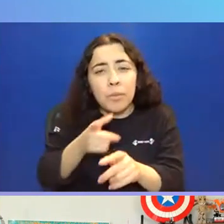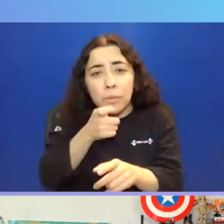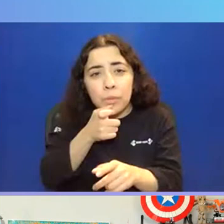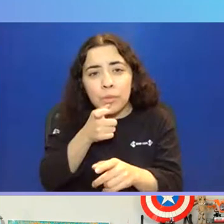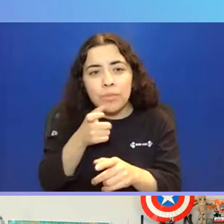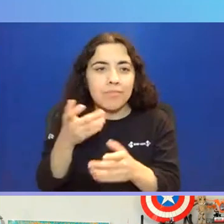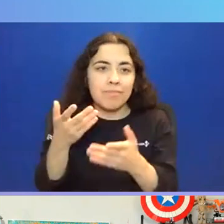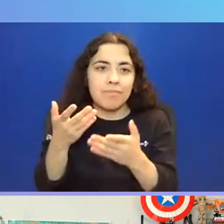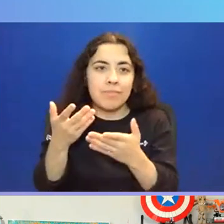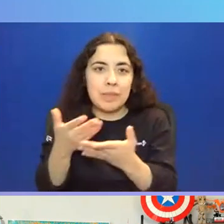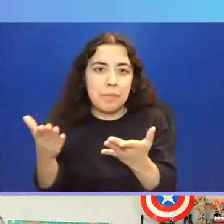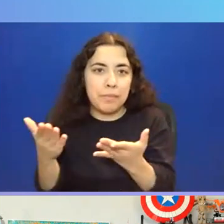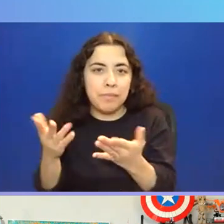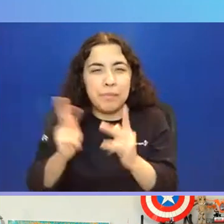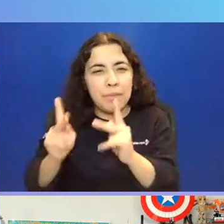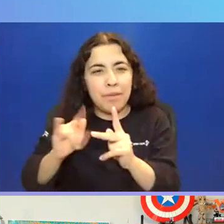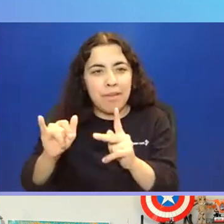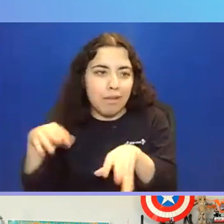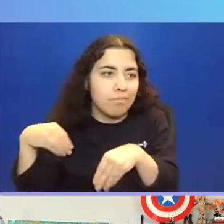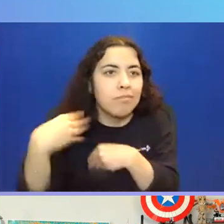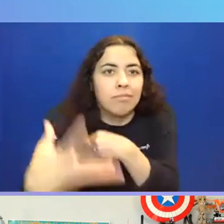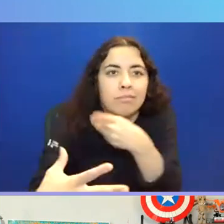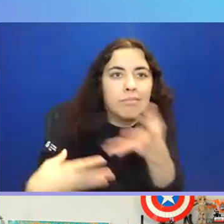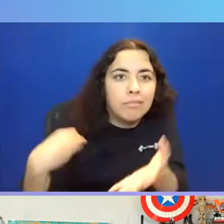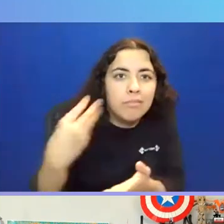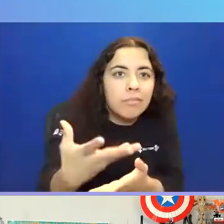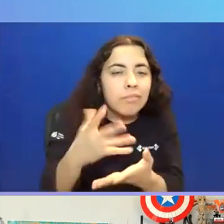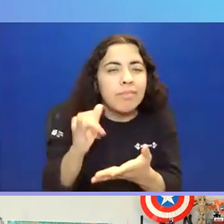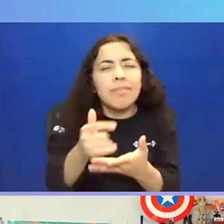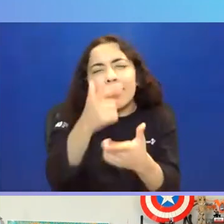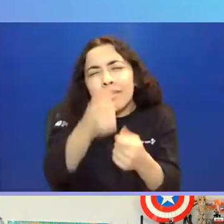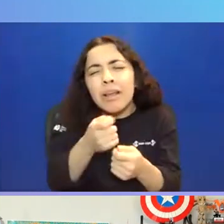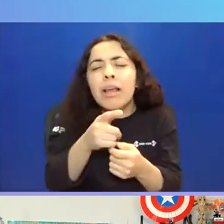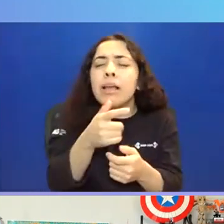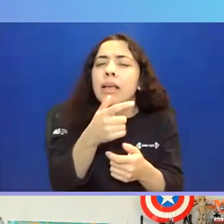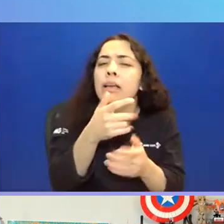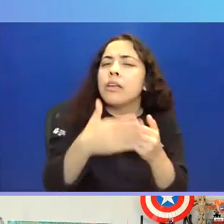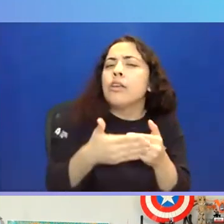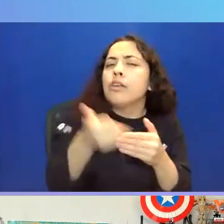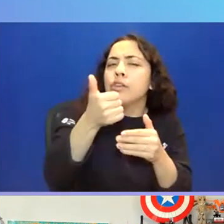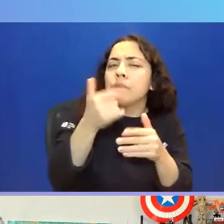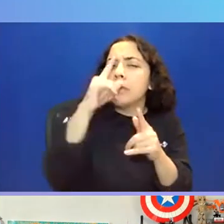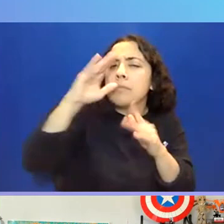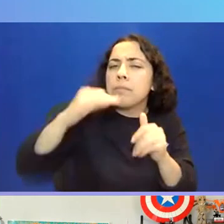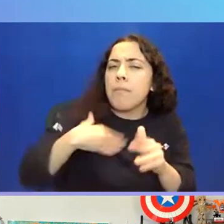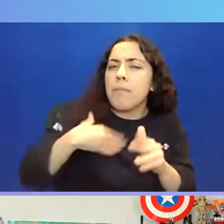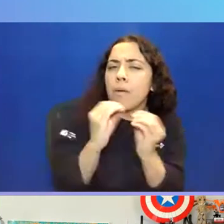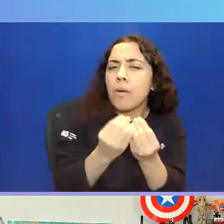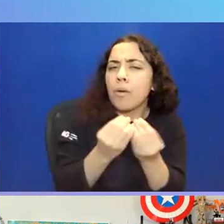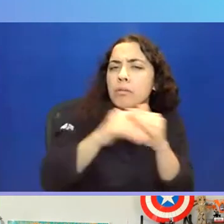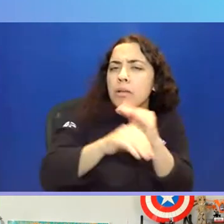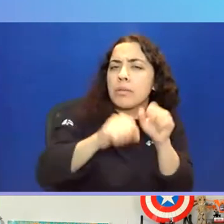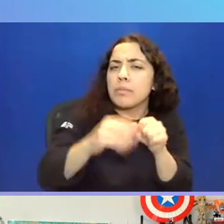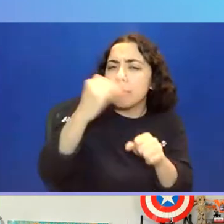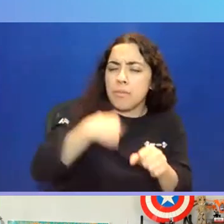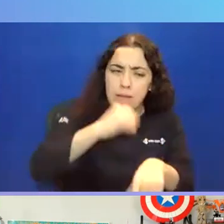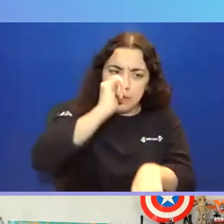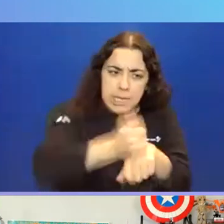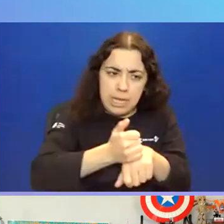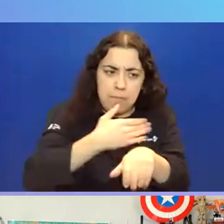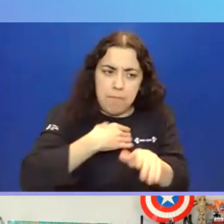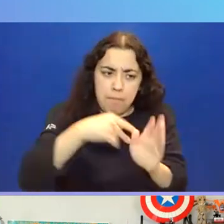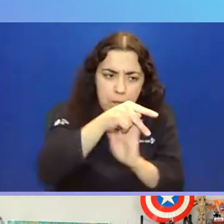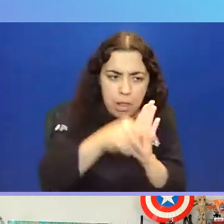so it's a little easier to expect your own organization to be accessible because you can kind of control your own destiny and set your own policies.